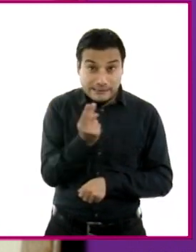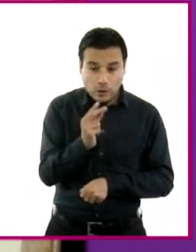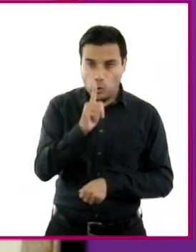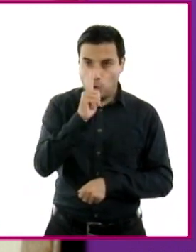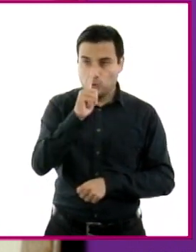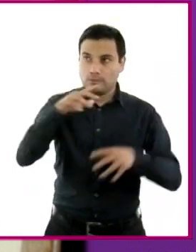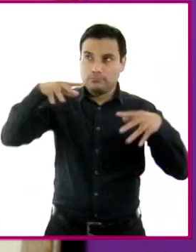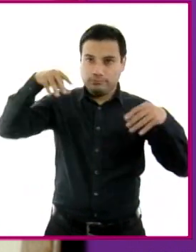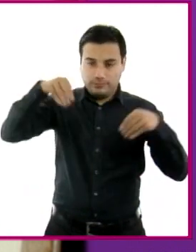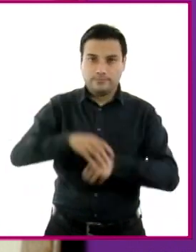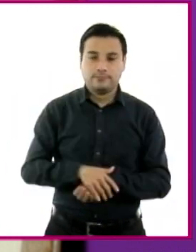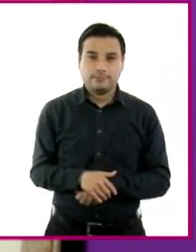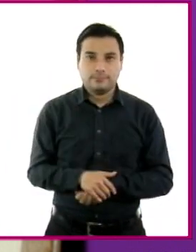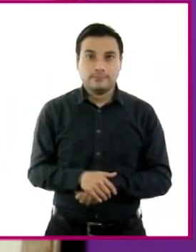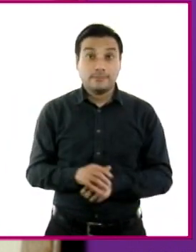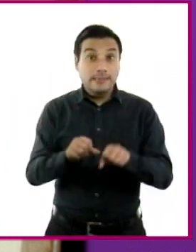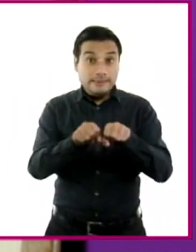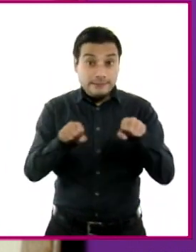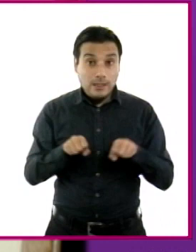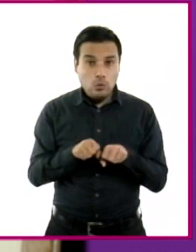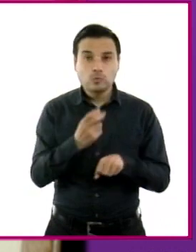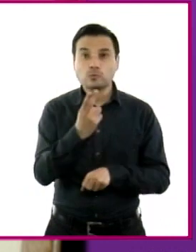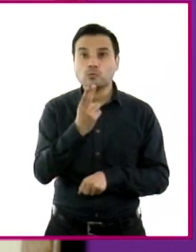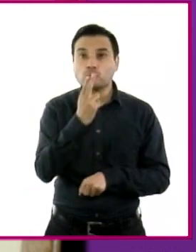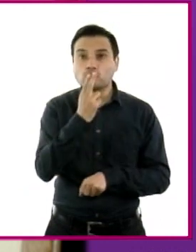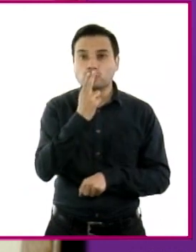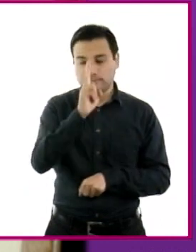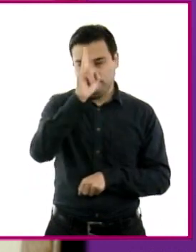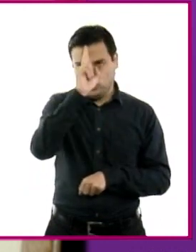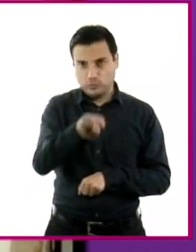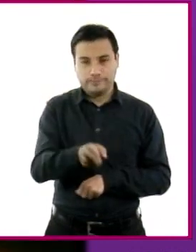Please, don't smoke in the classroom.